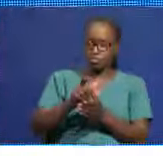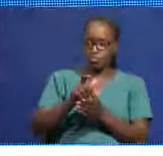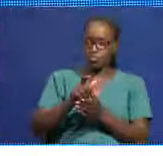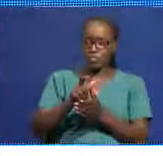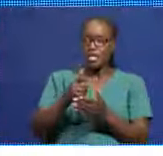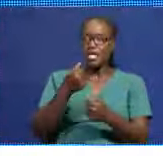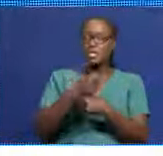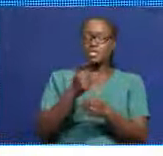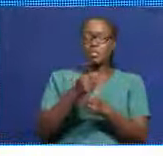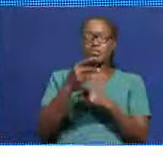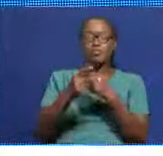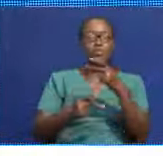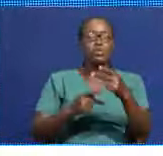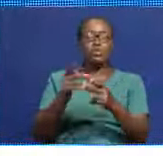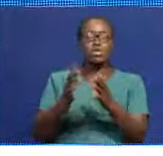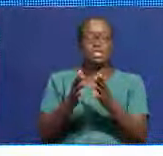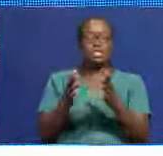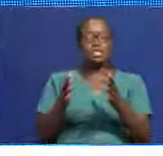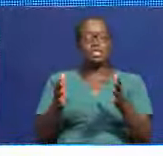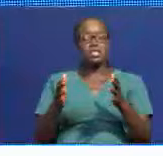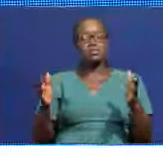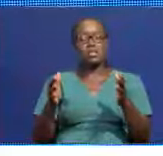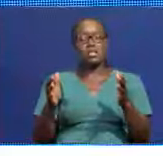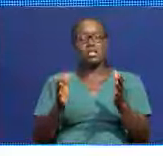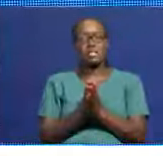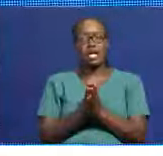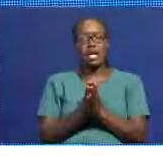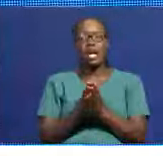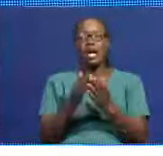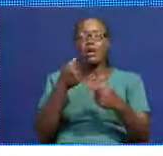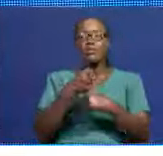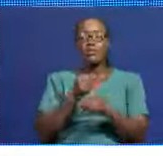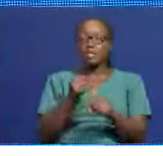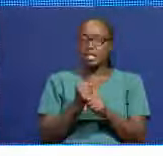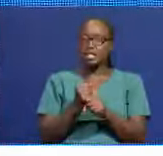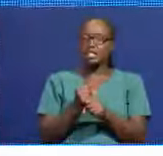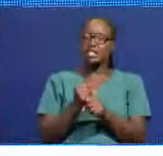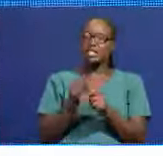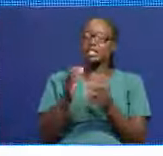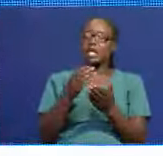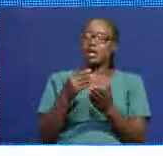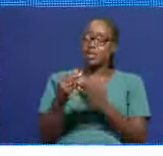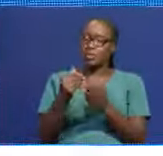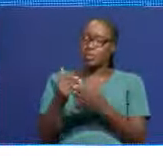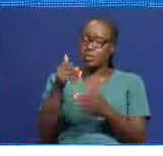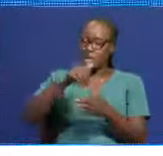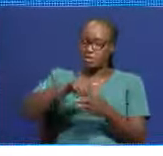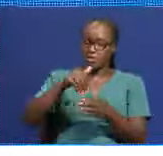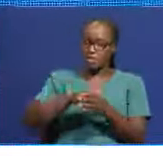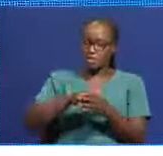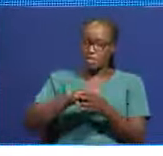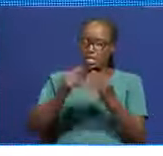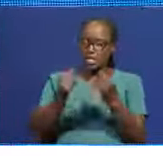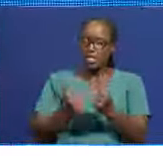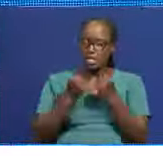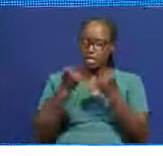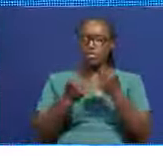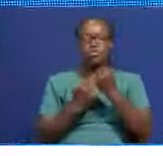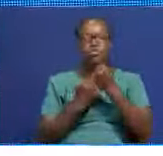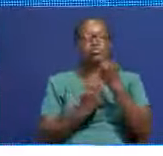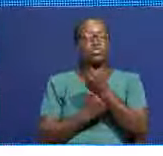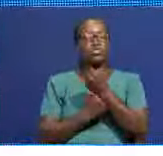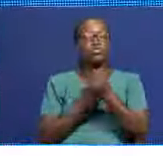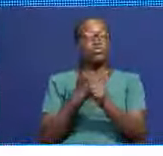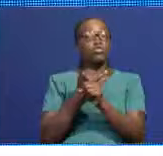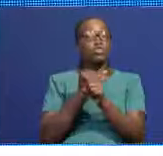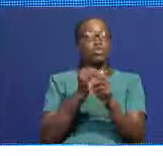made substantial progress in expanding the country's portfolio of productive capital investment, thus laying a strong foundation for